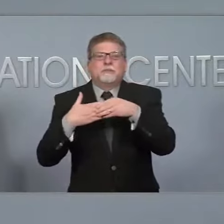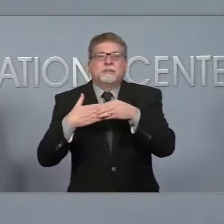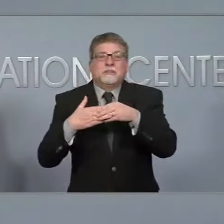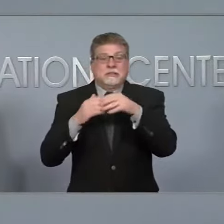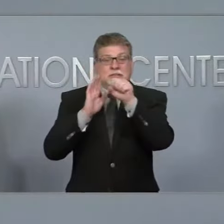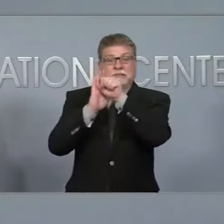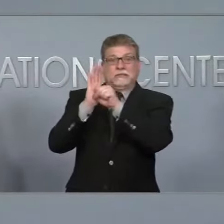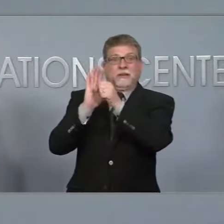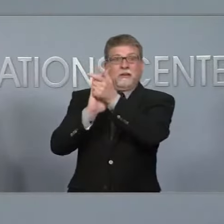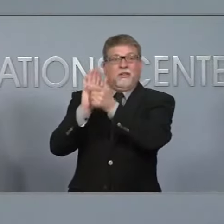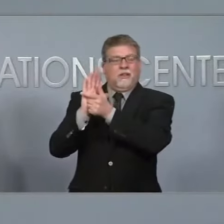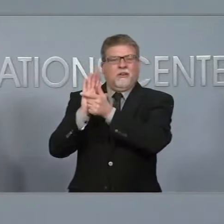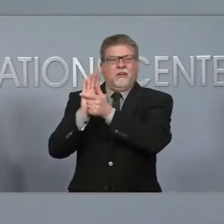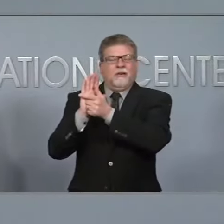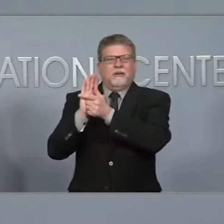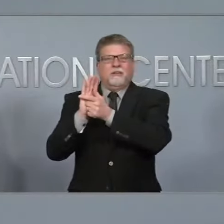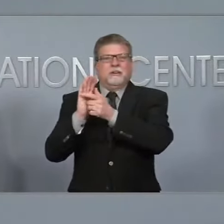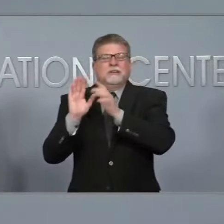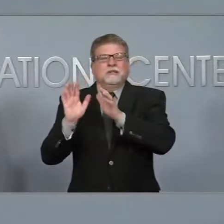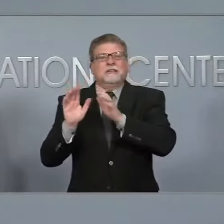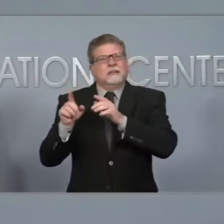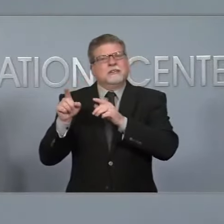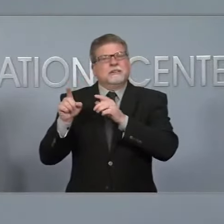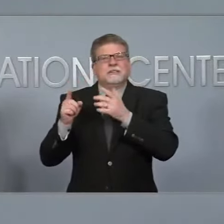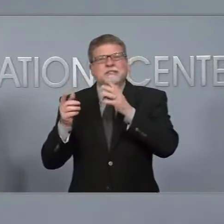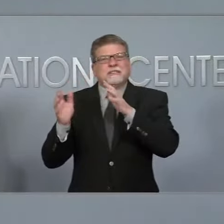but everybody pretty much agrees that they can do.